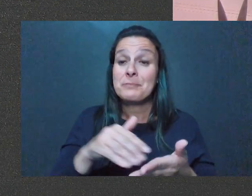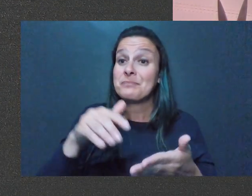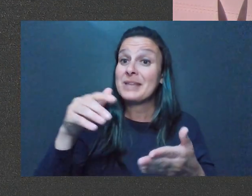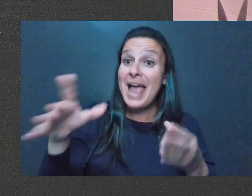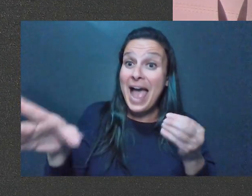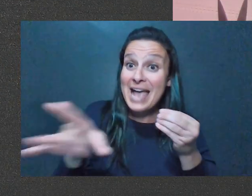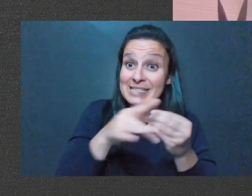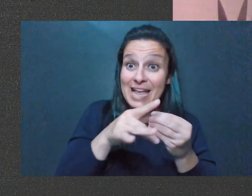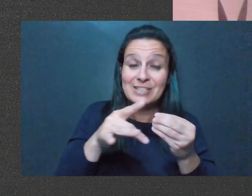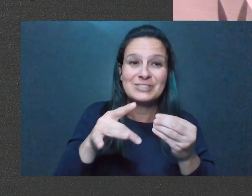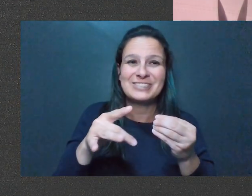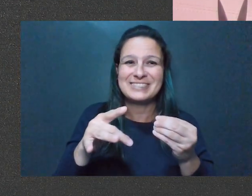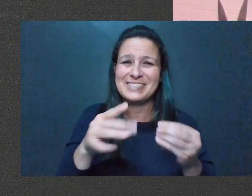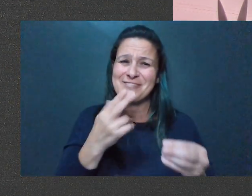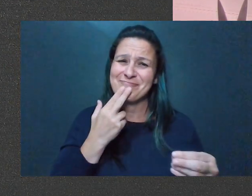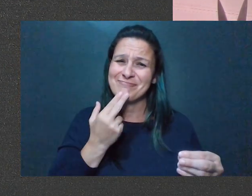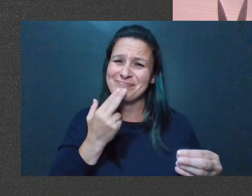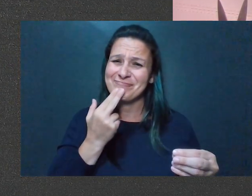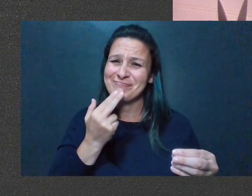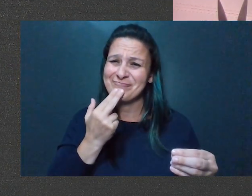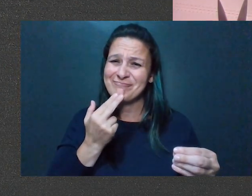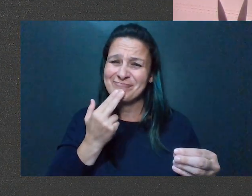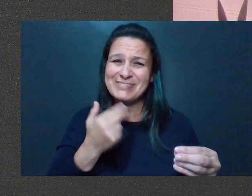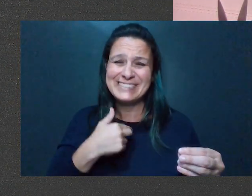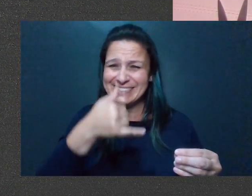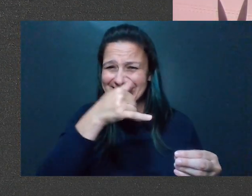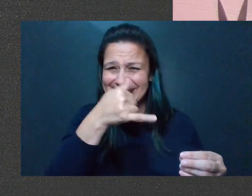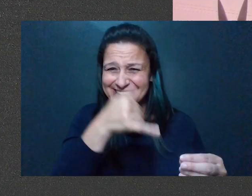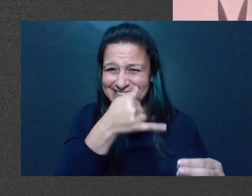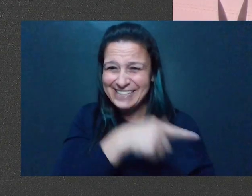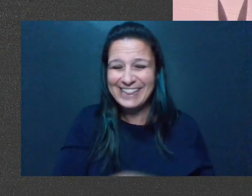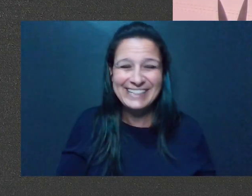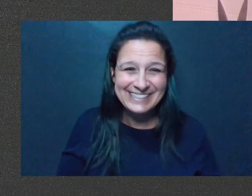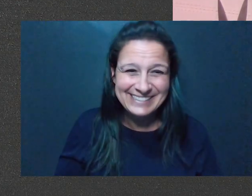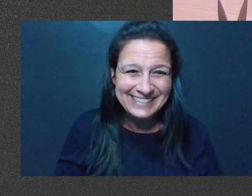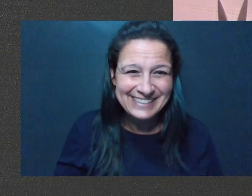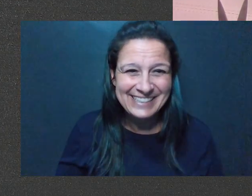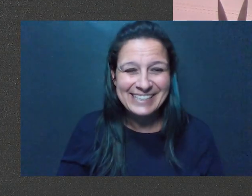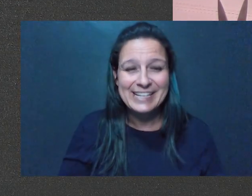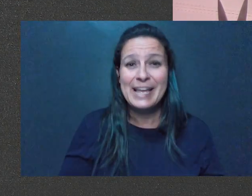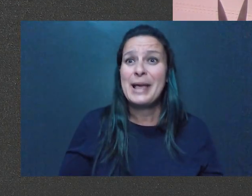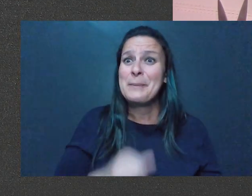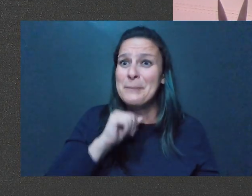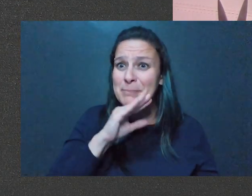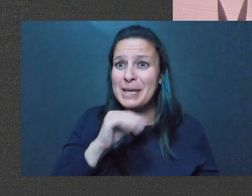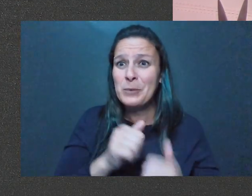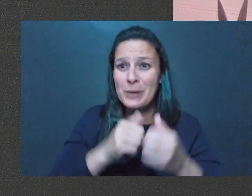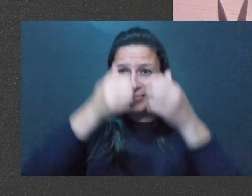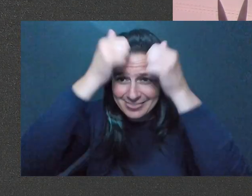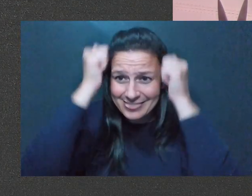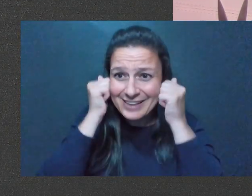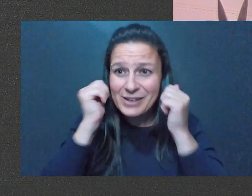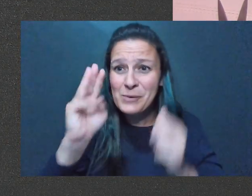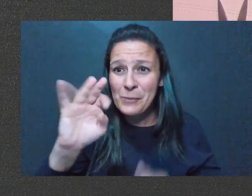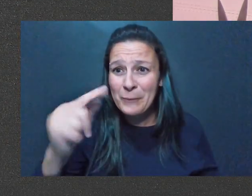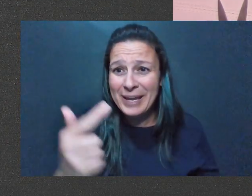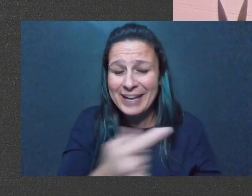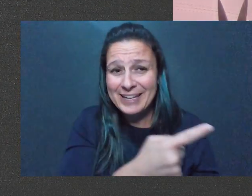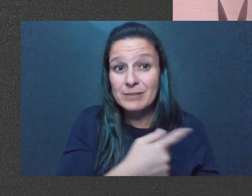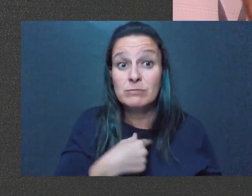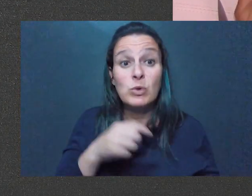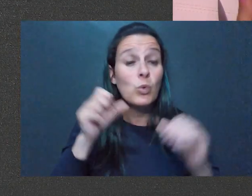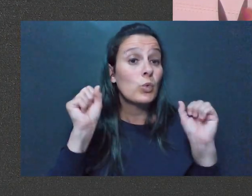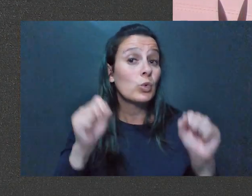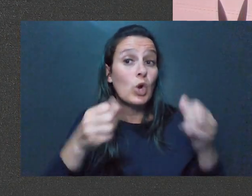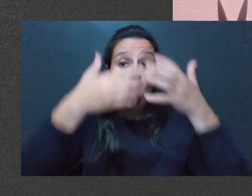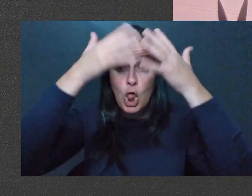wig onto your pig, look at that, isn't that so silly? You've got a pig in a wig, don't you? And you could do if